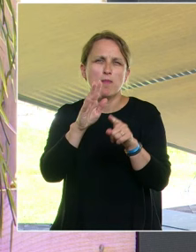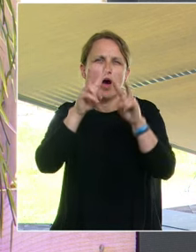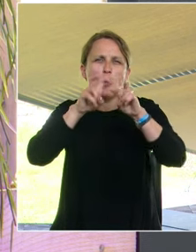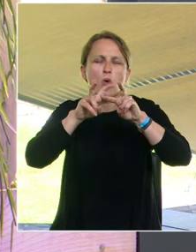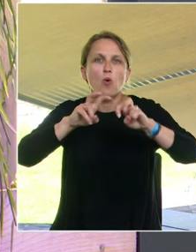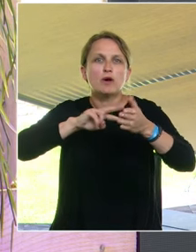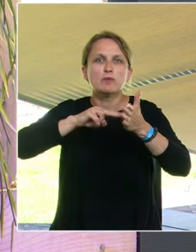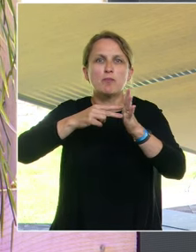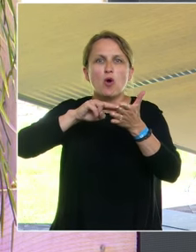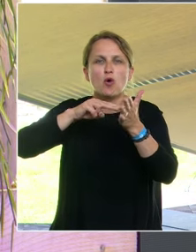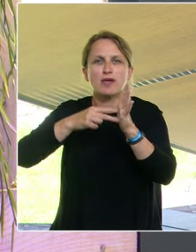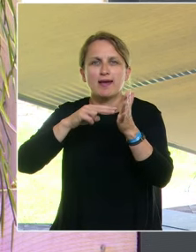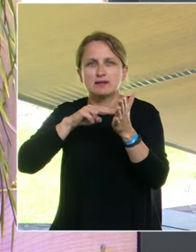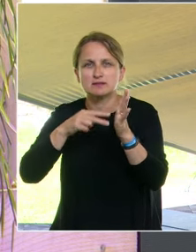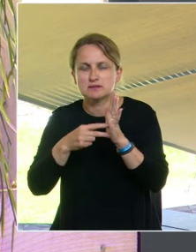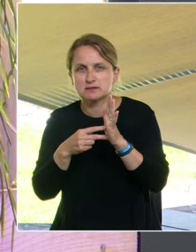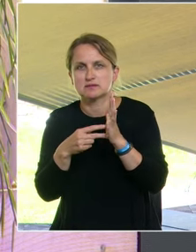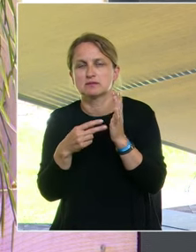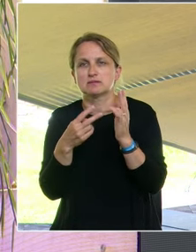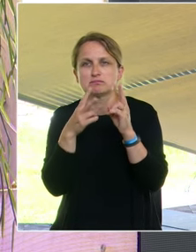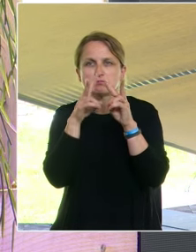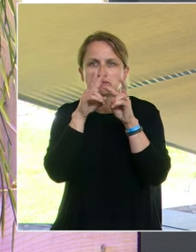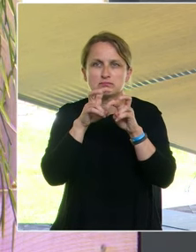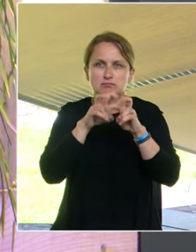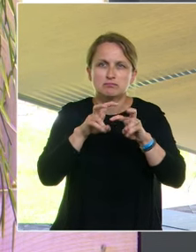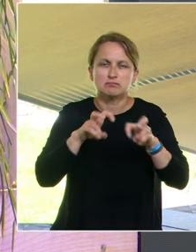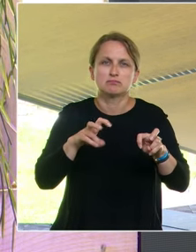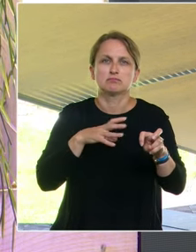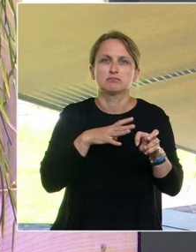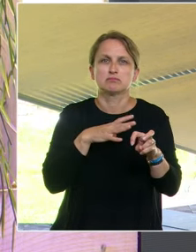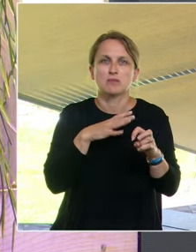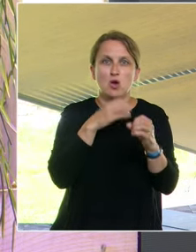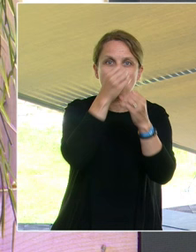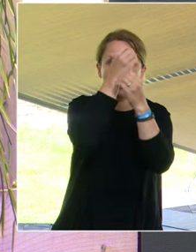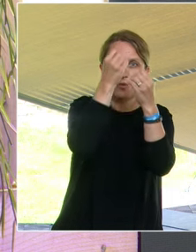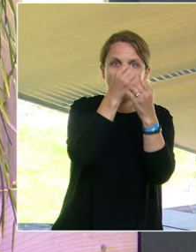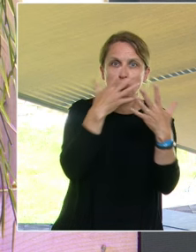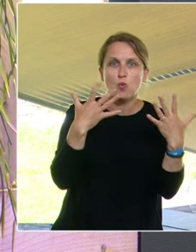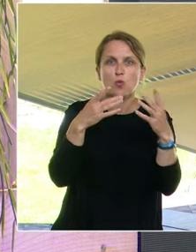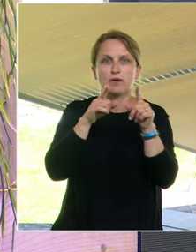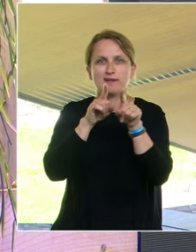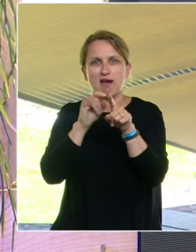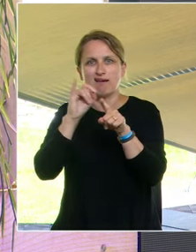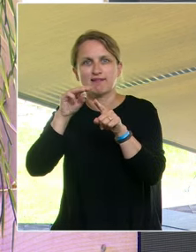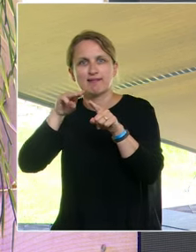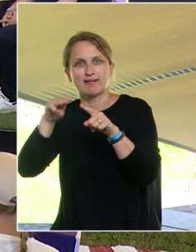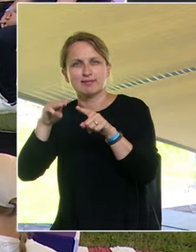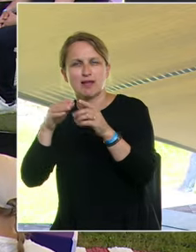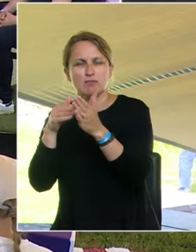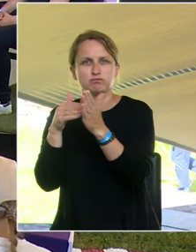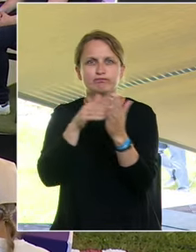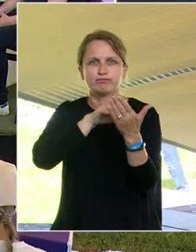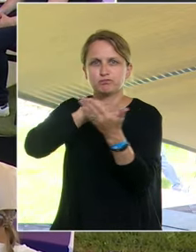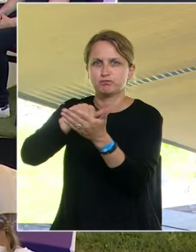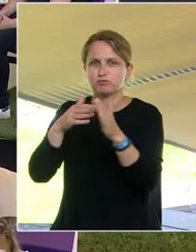projects are focusing on value creation in creative and cultural industries around open data, blockchain, and so